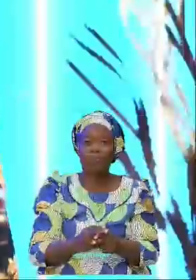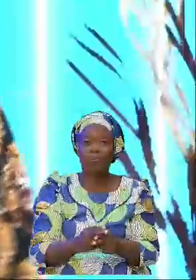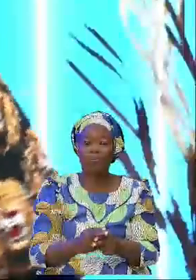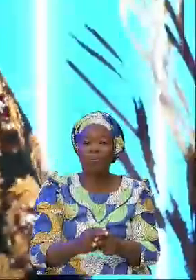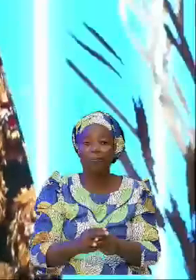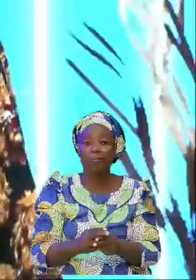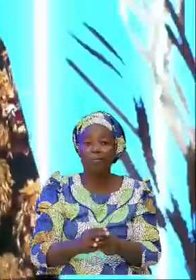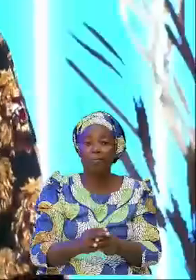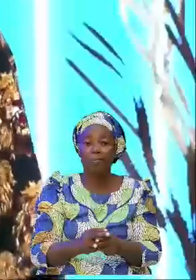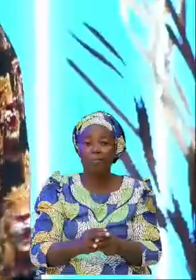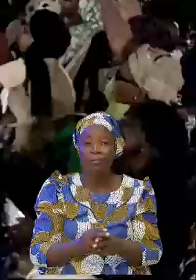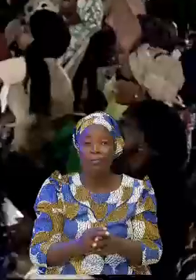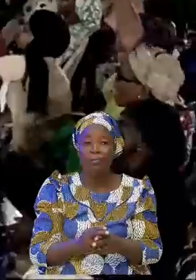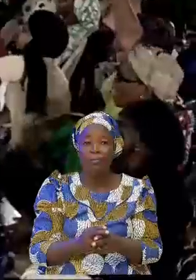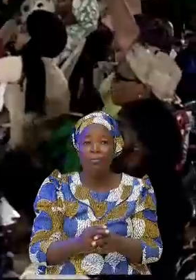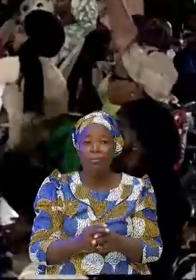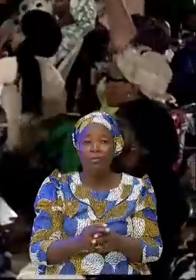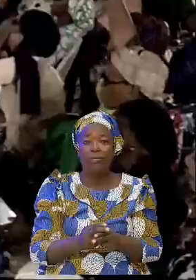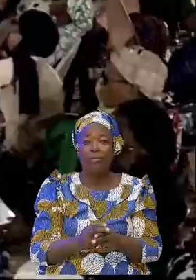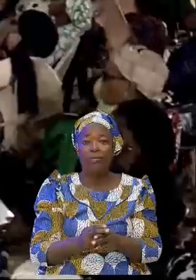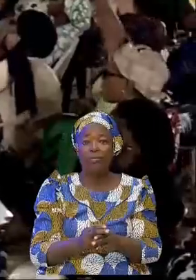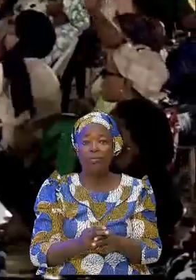in Jesus' name.